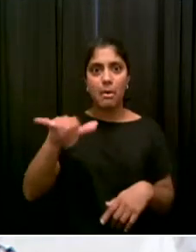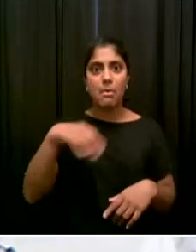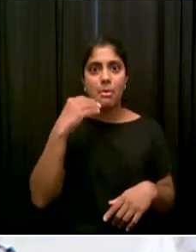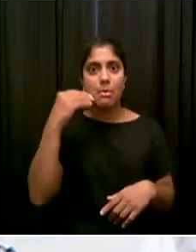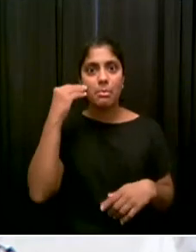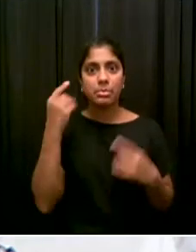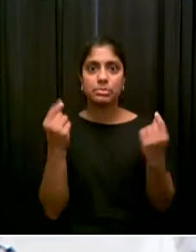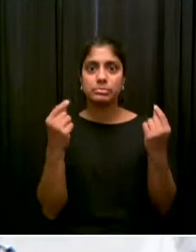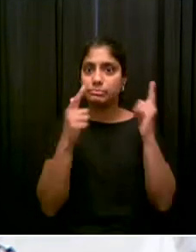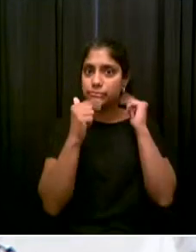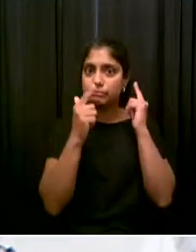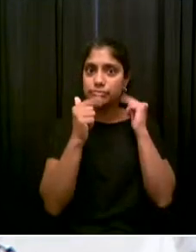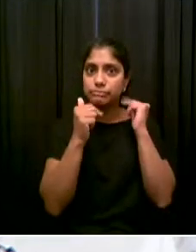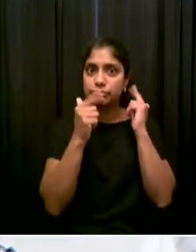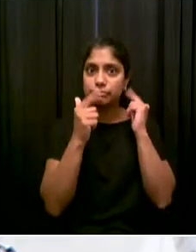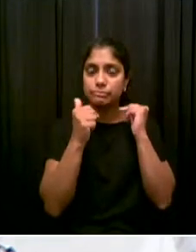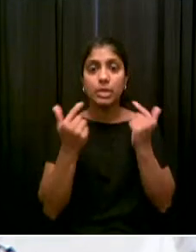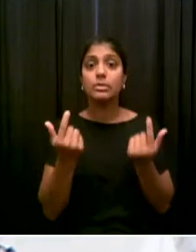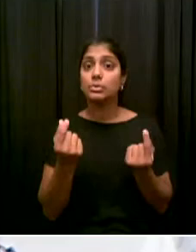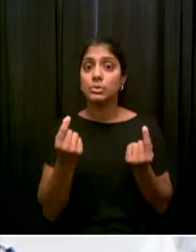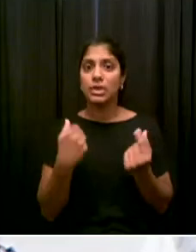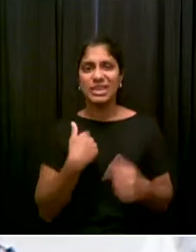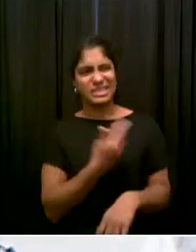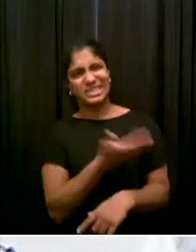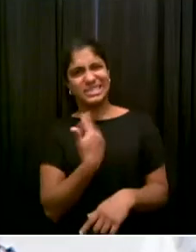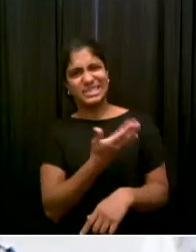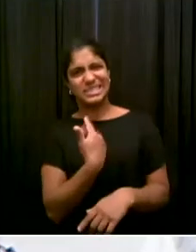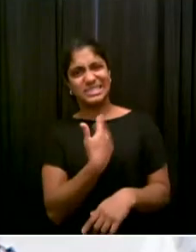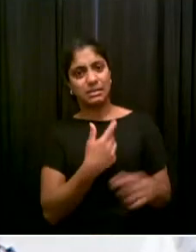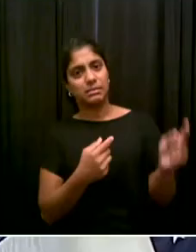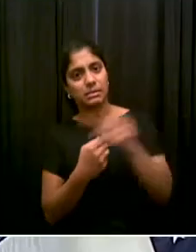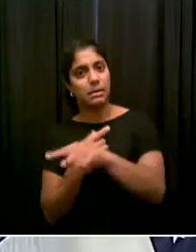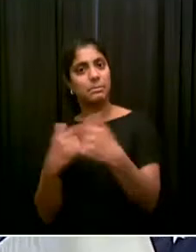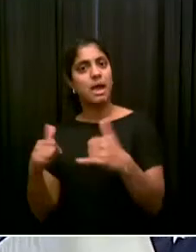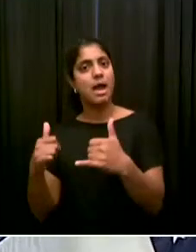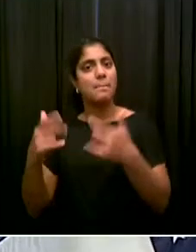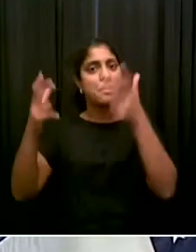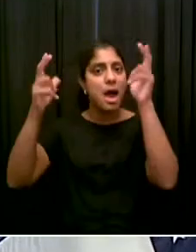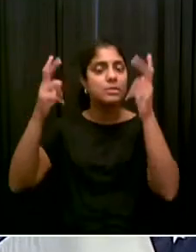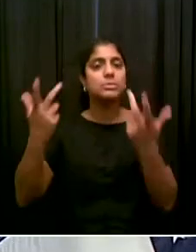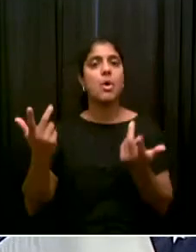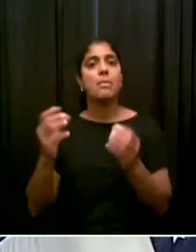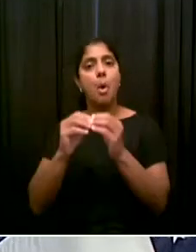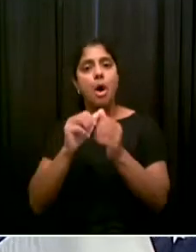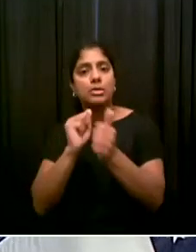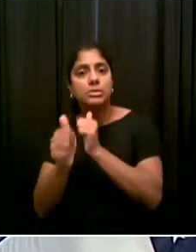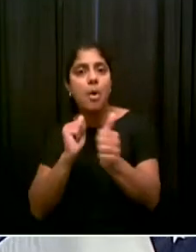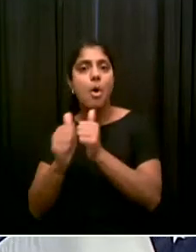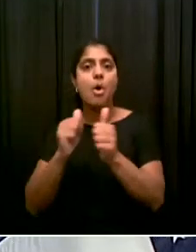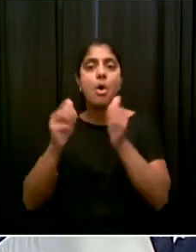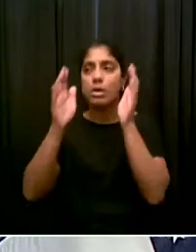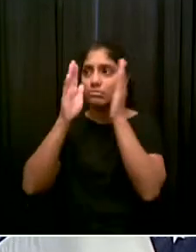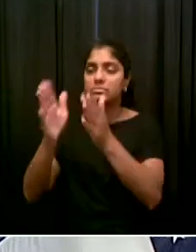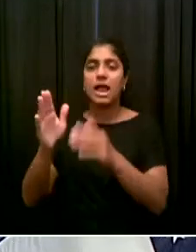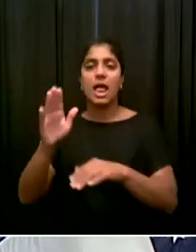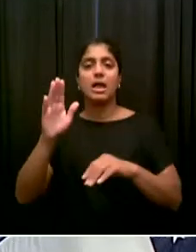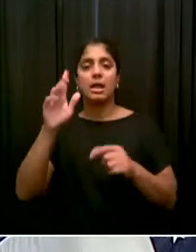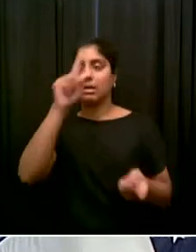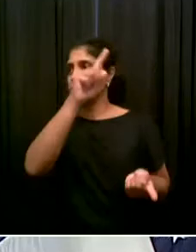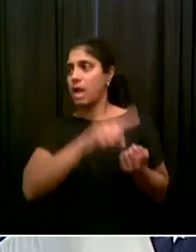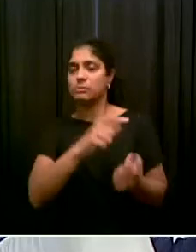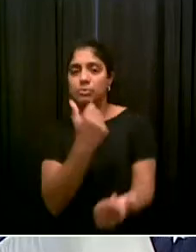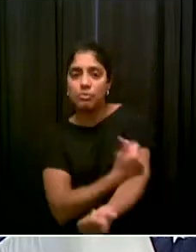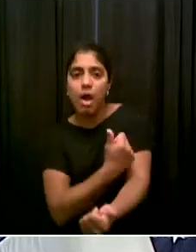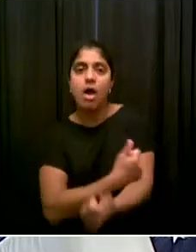future right there, and I would say that the future is bright. Mr. Mayor? Amen. And Commissioner, I'll be seeing you later on. We're opening up another